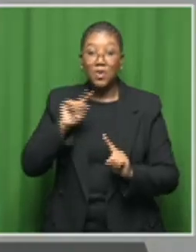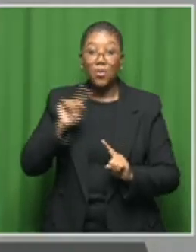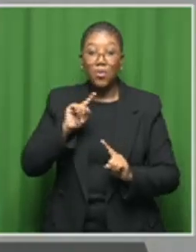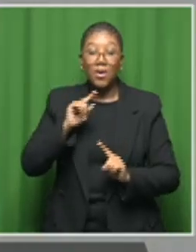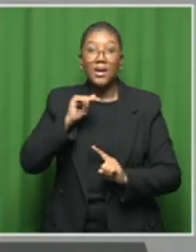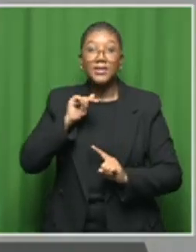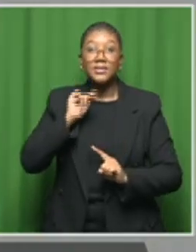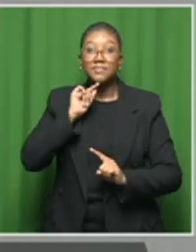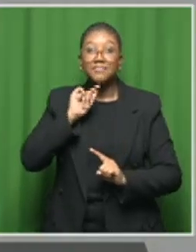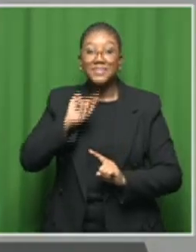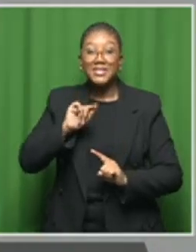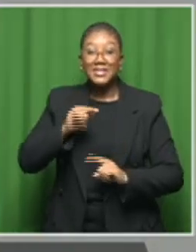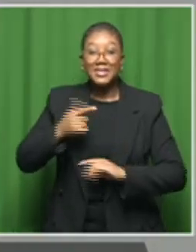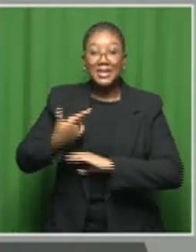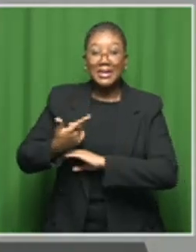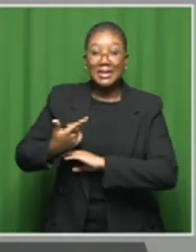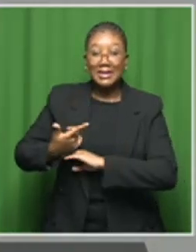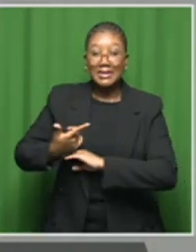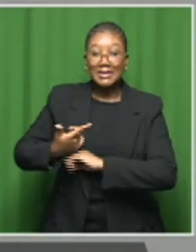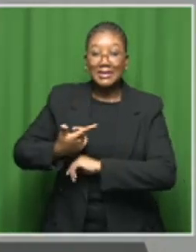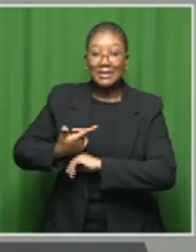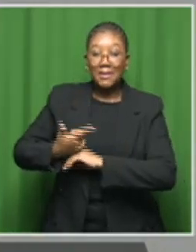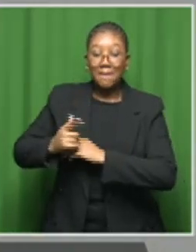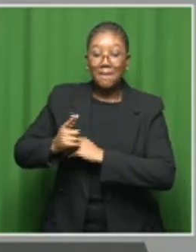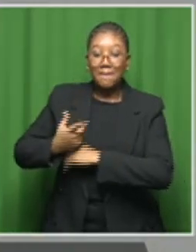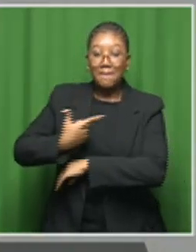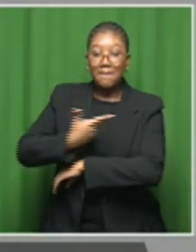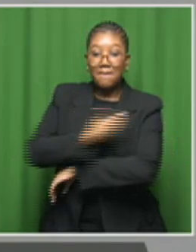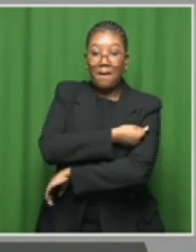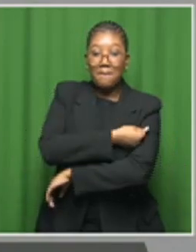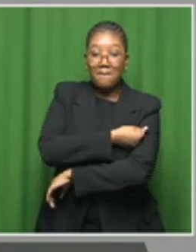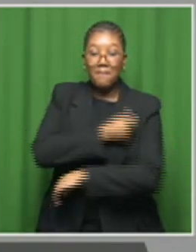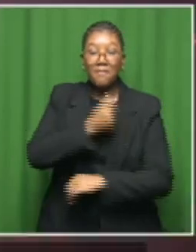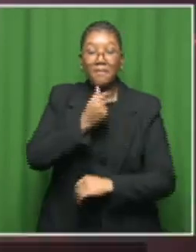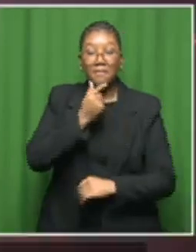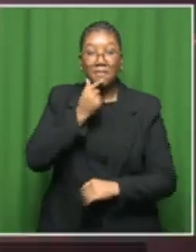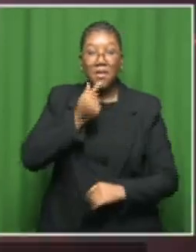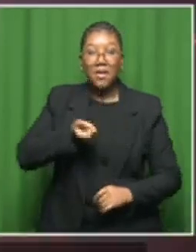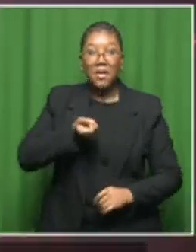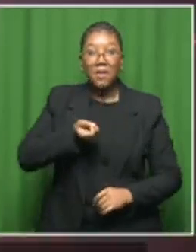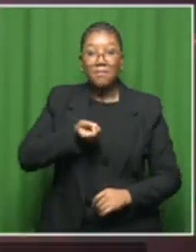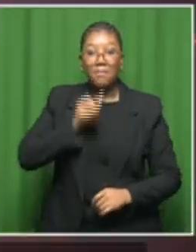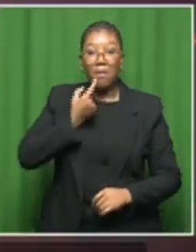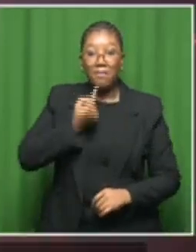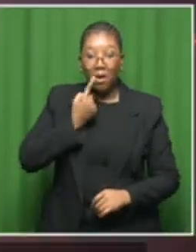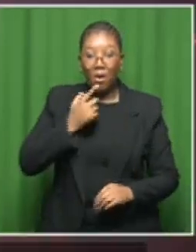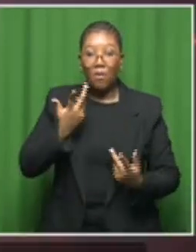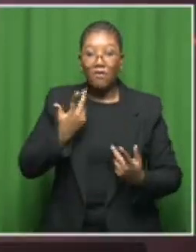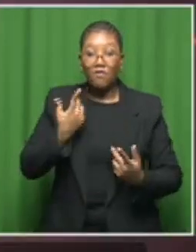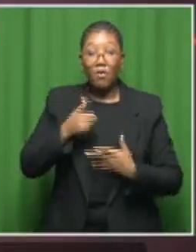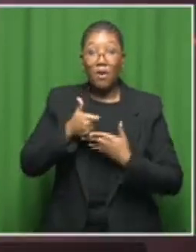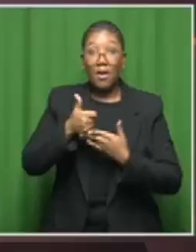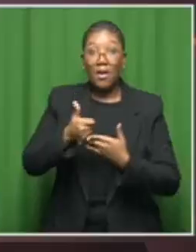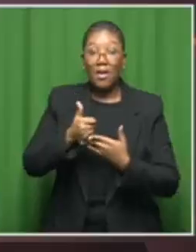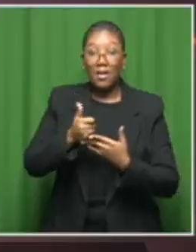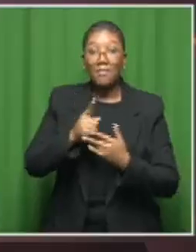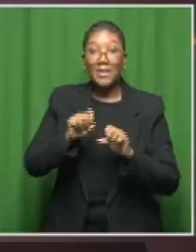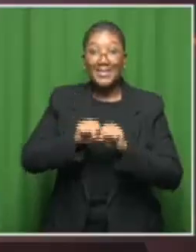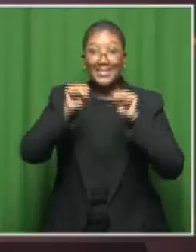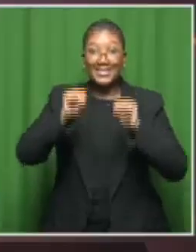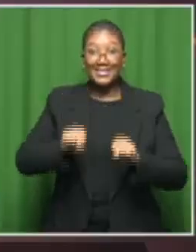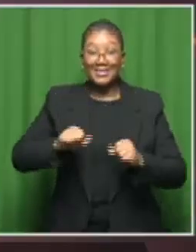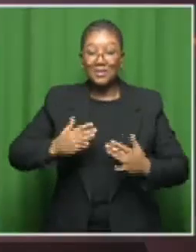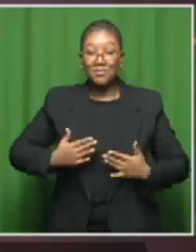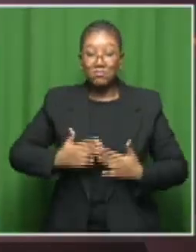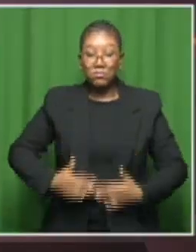that's the standard treatment out there. So I think let's go to you, Lolo. So we know